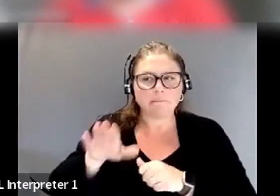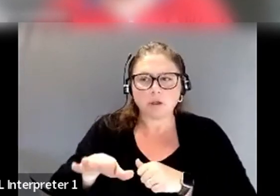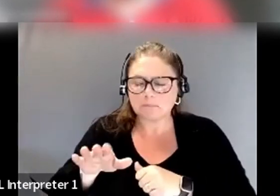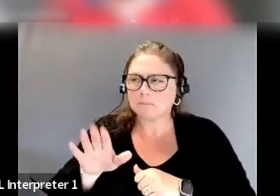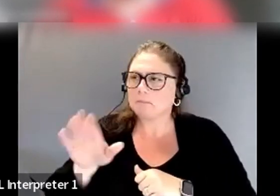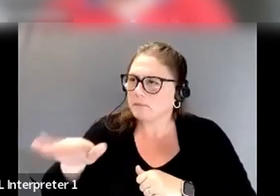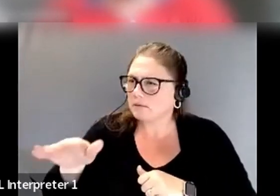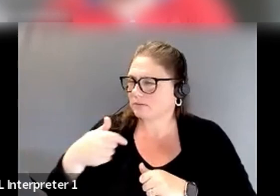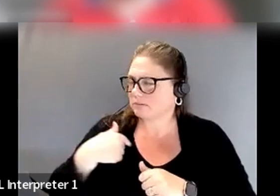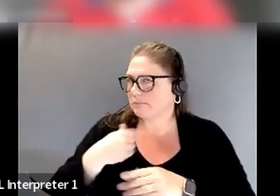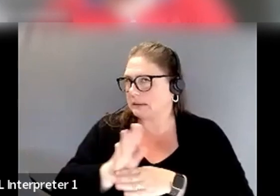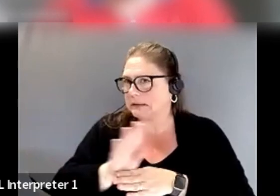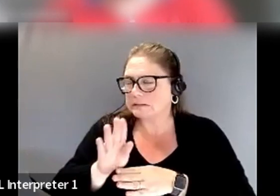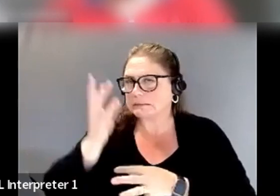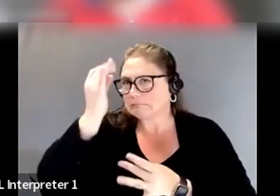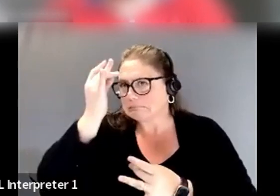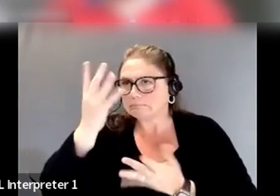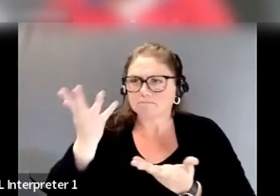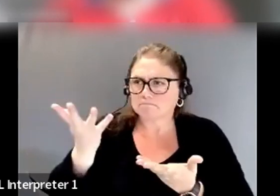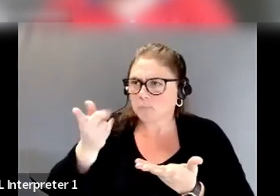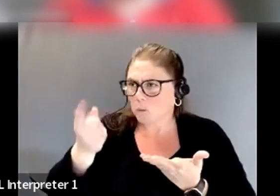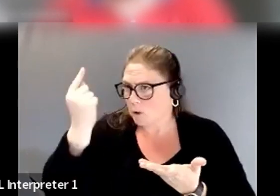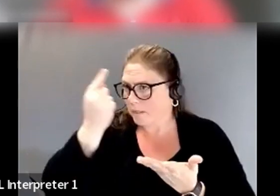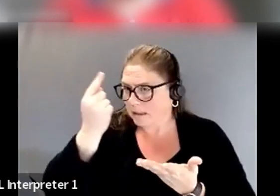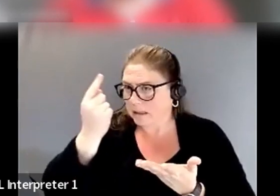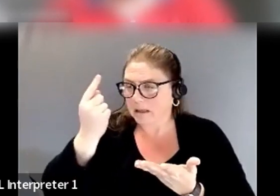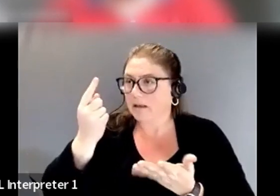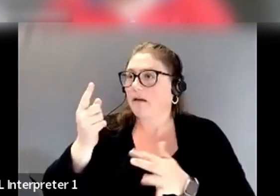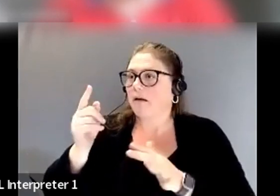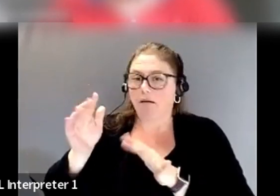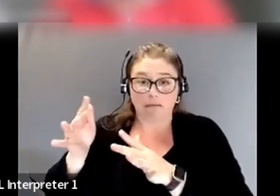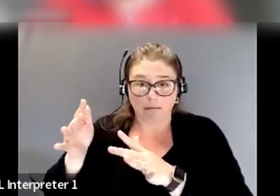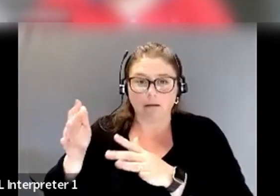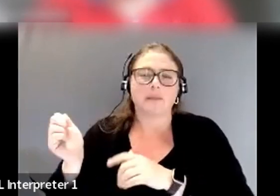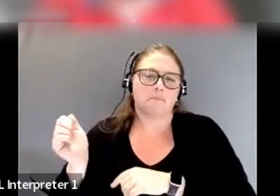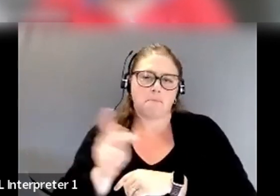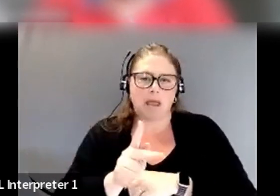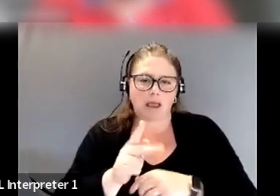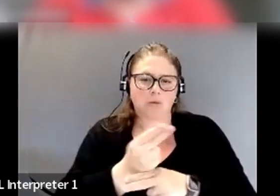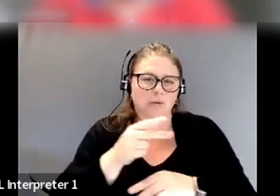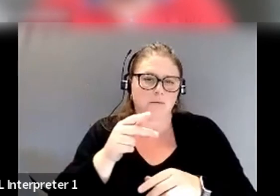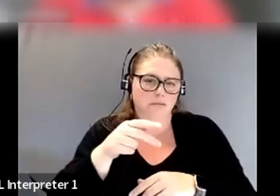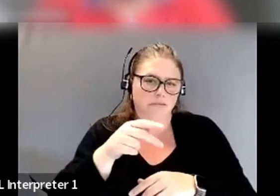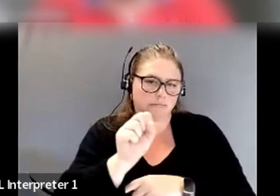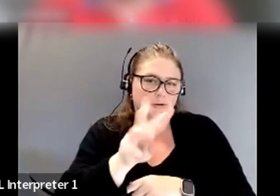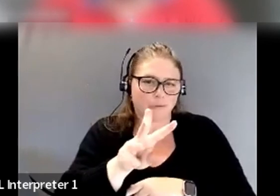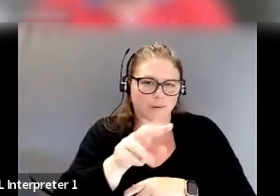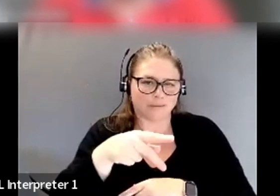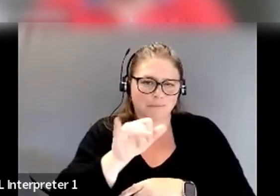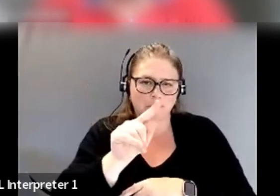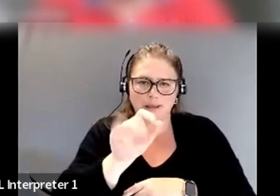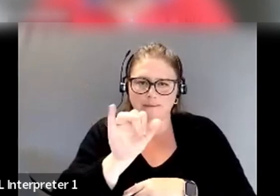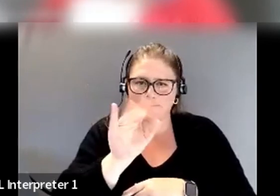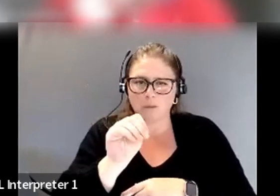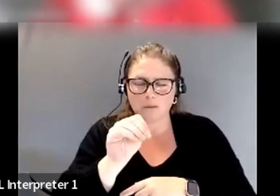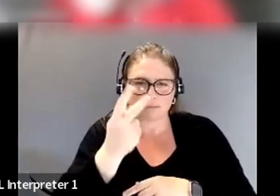hey, this is what's going on in my business. What can we do? And then you can come back and then find a grant for that. Awesome. Thank you so much. Perfect.